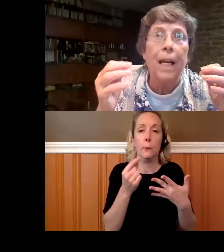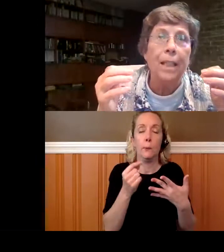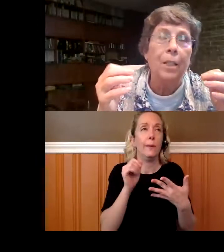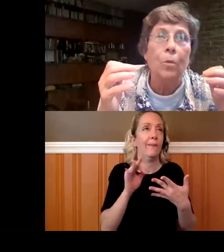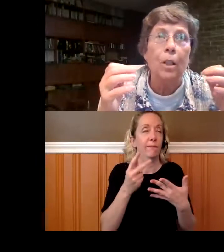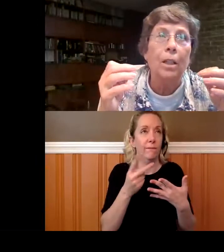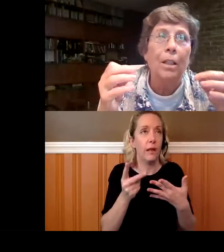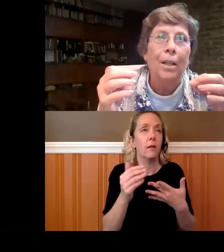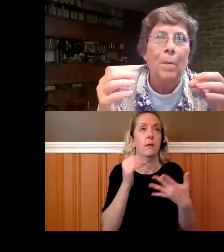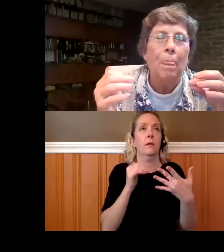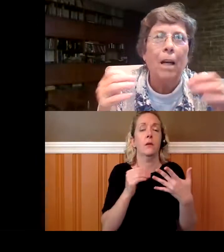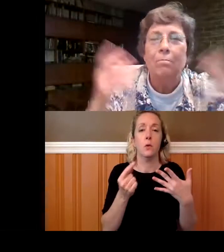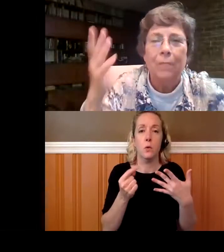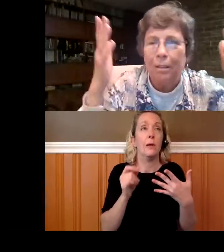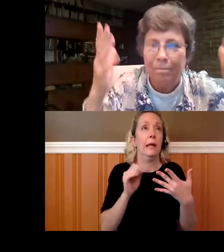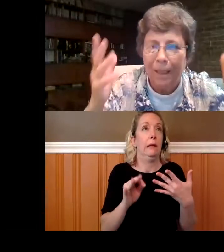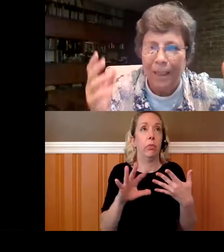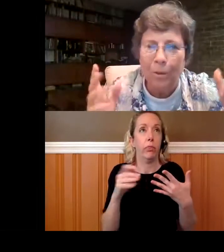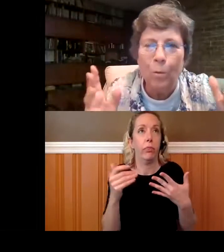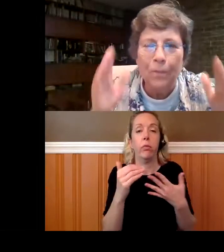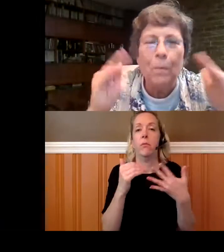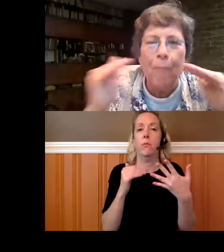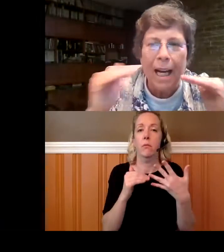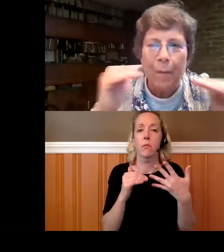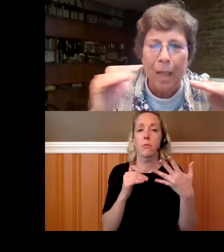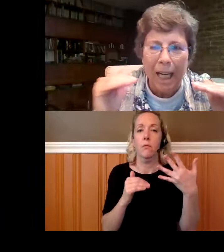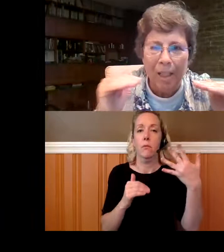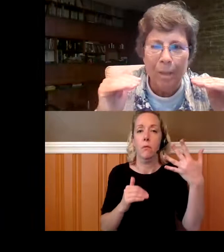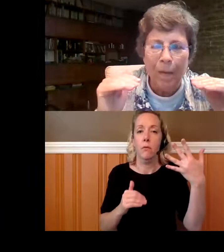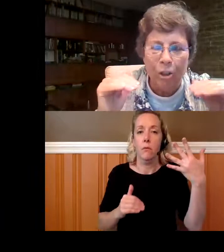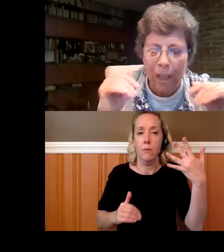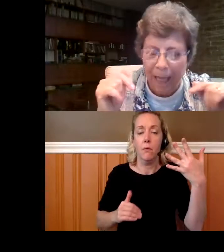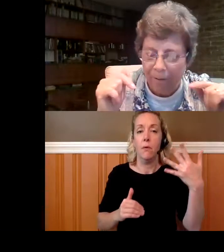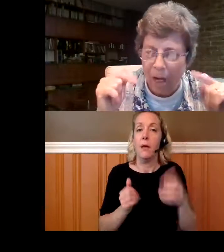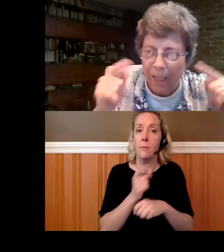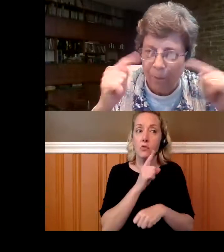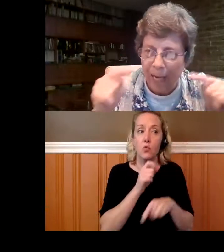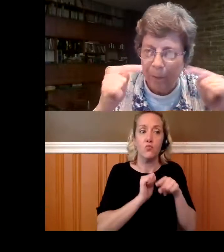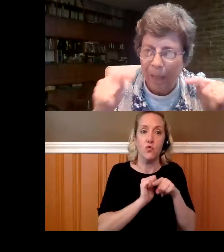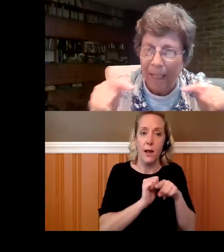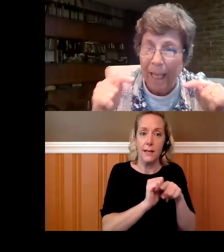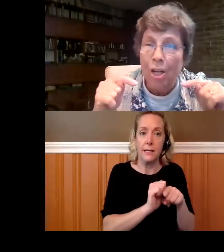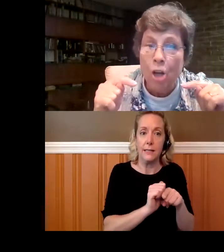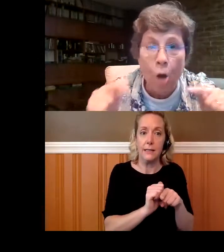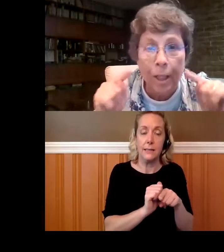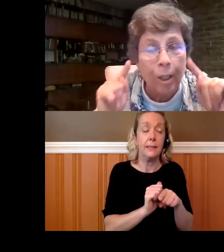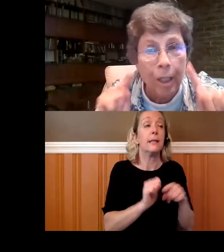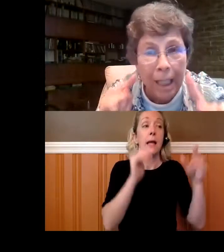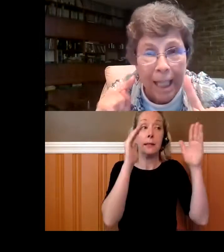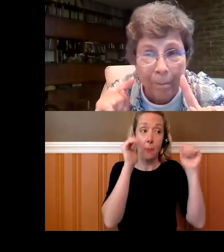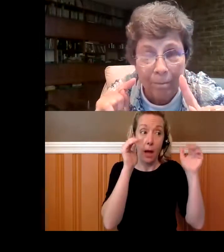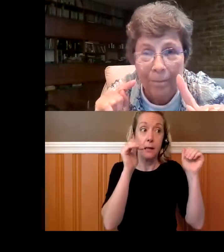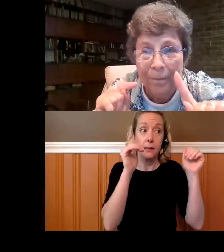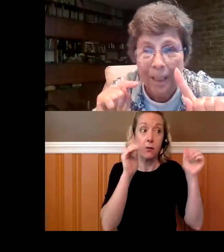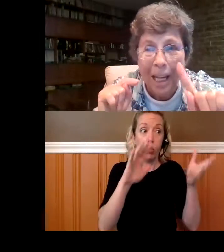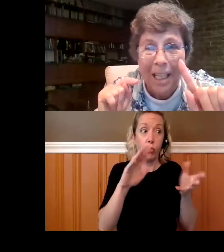different backup plans. So that make sure that they have lots of backup plans and know that they're going to need it. Expect that you're going to need